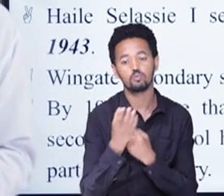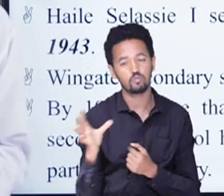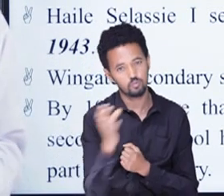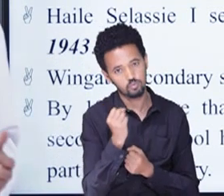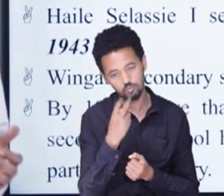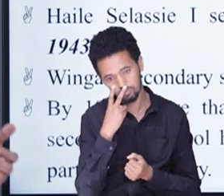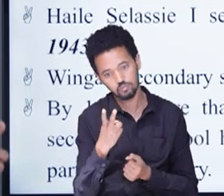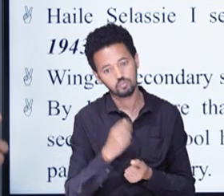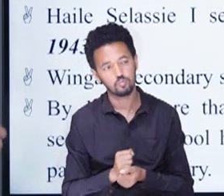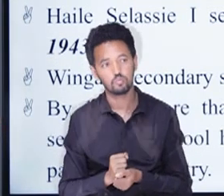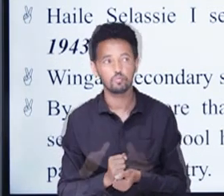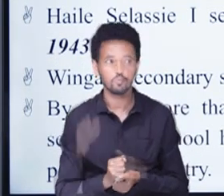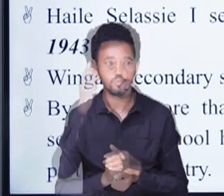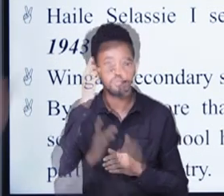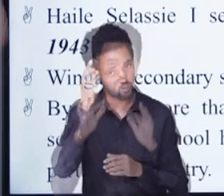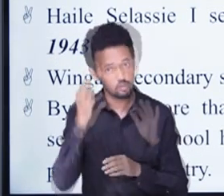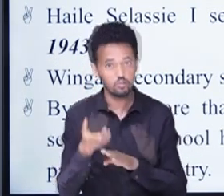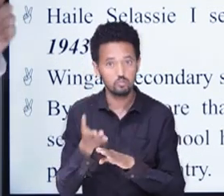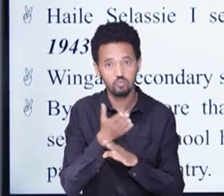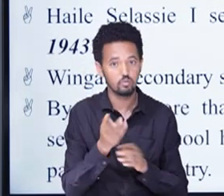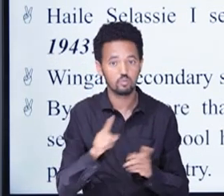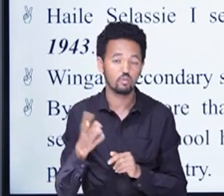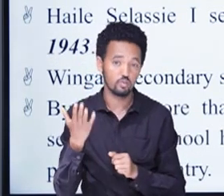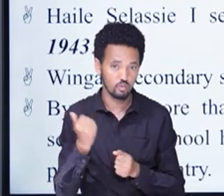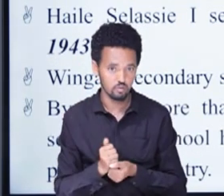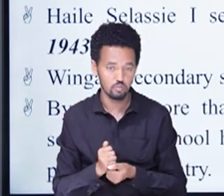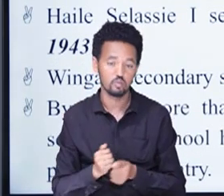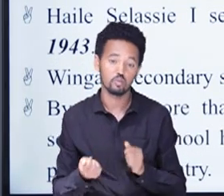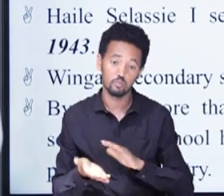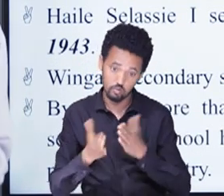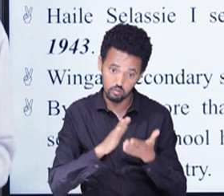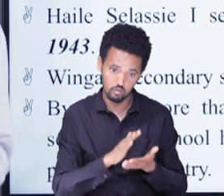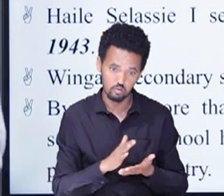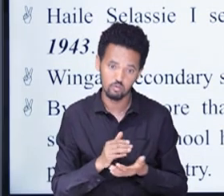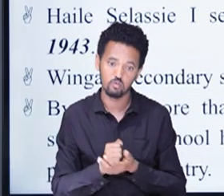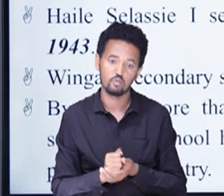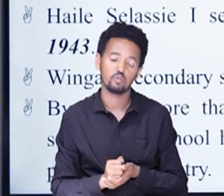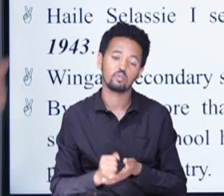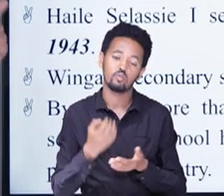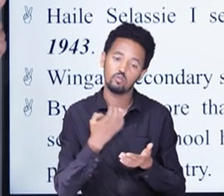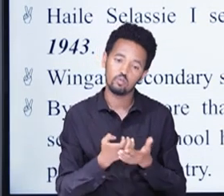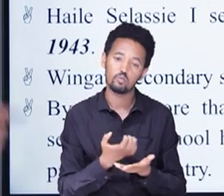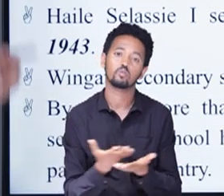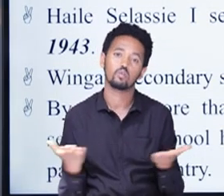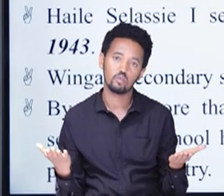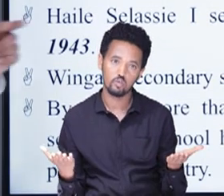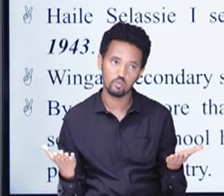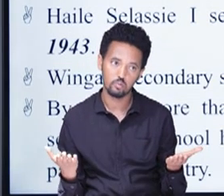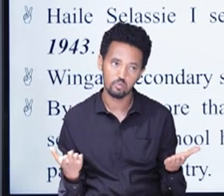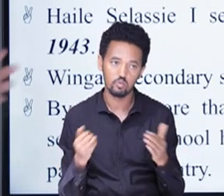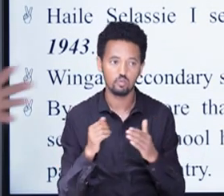was started during the reign of Emperor Minilik. But in 1941, Minister of Education and Fine Art were created.